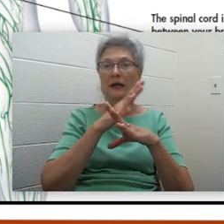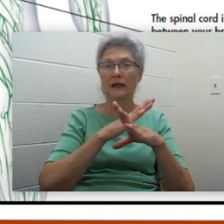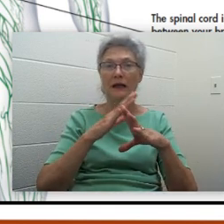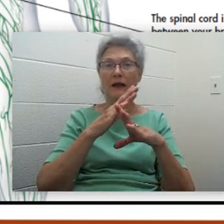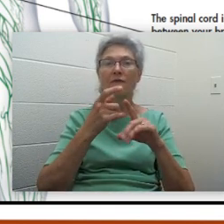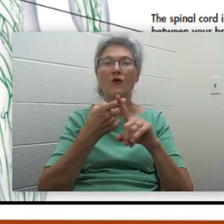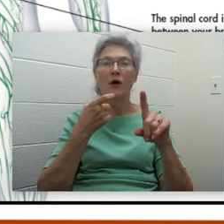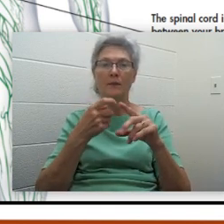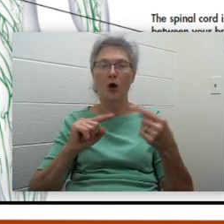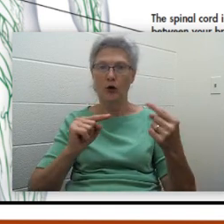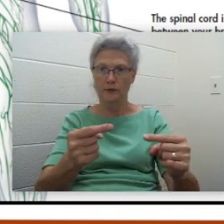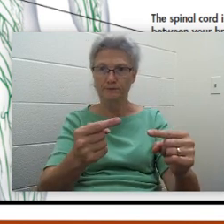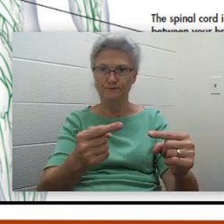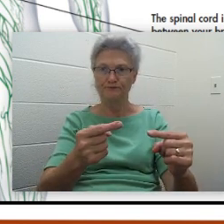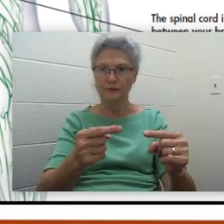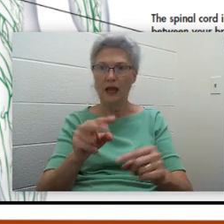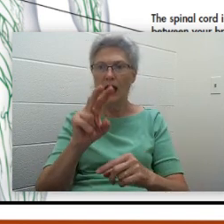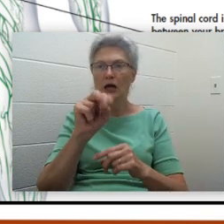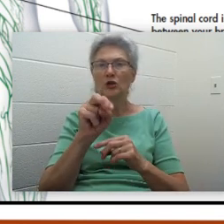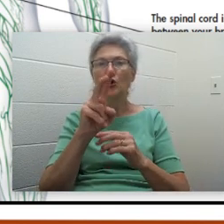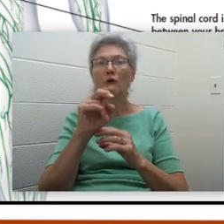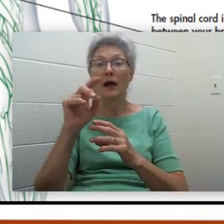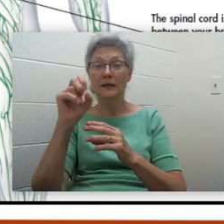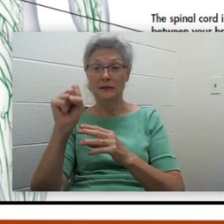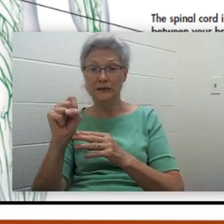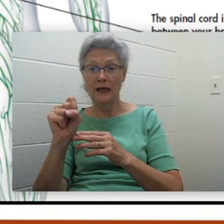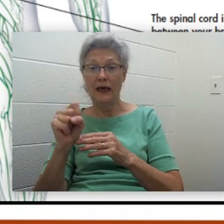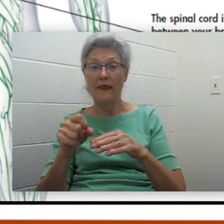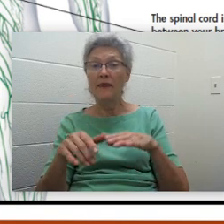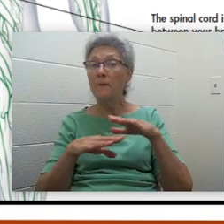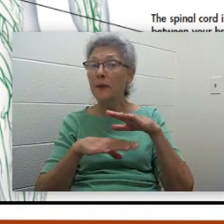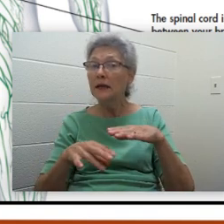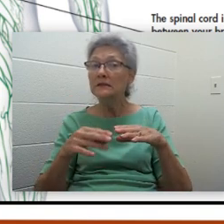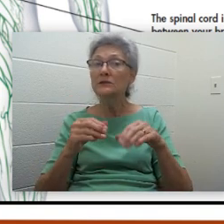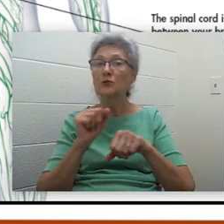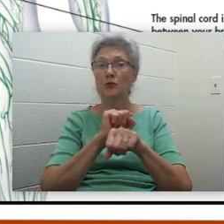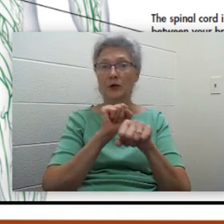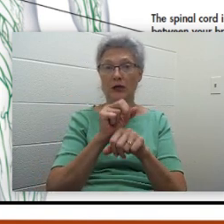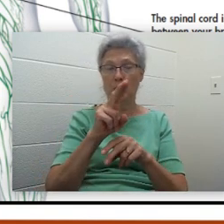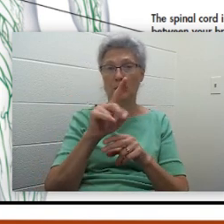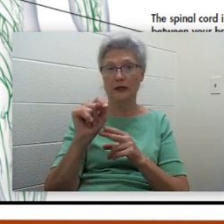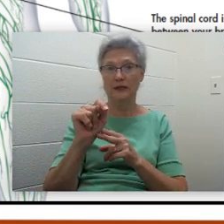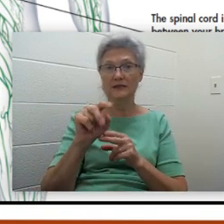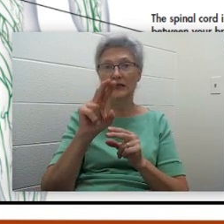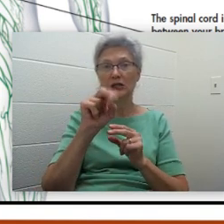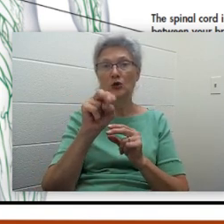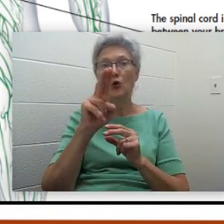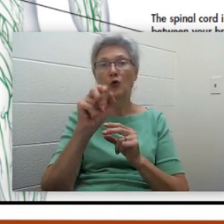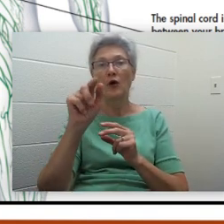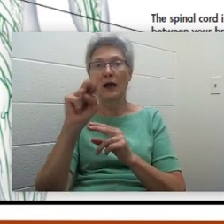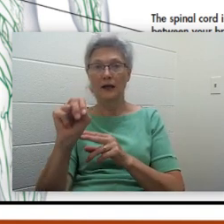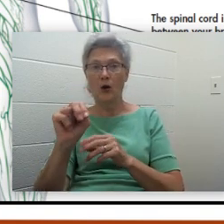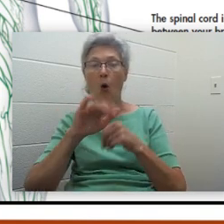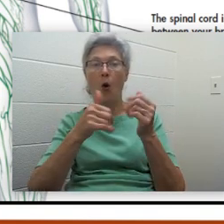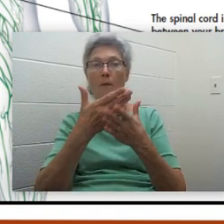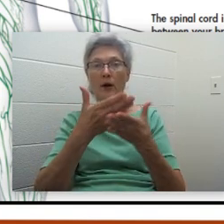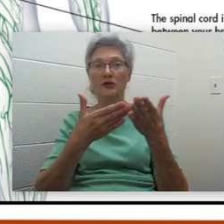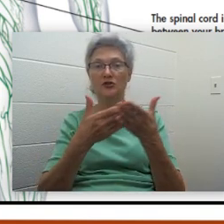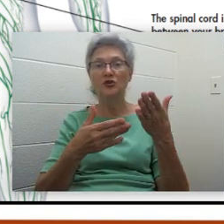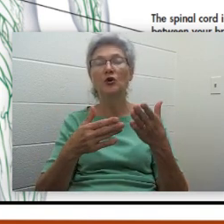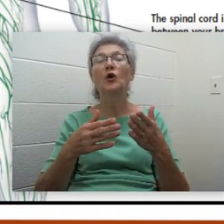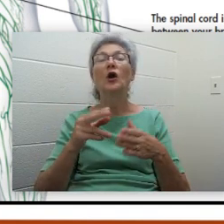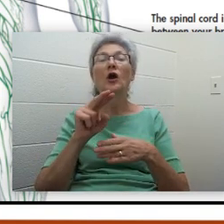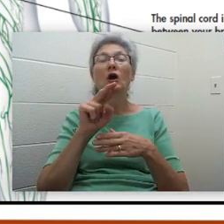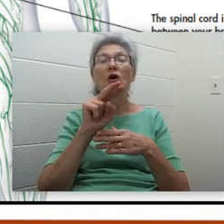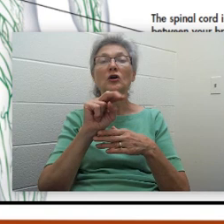Neurons. The basic working unit of the nervous system is the nerve cell or neuron. All parts of your nervous